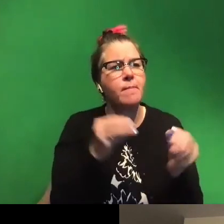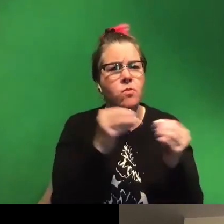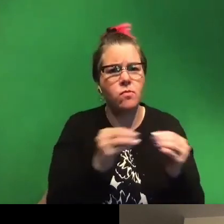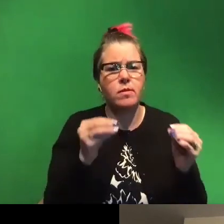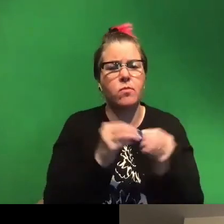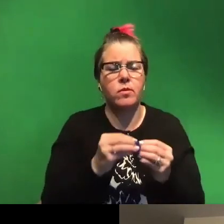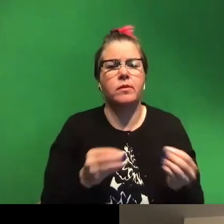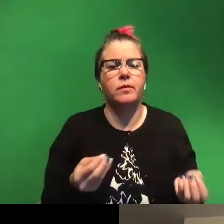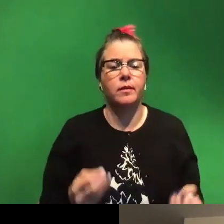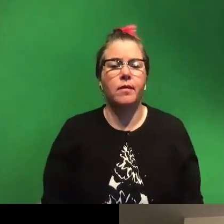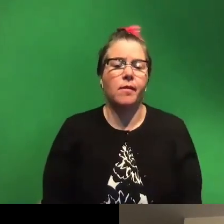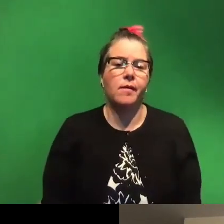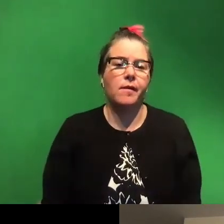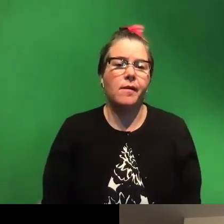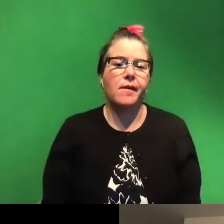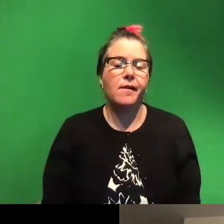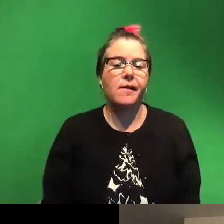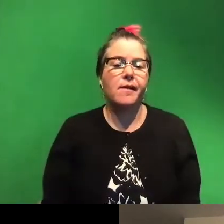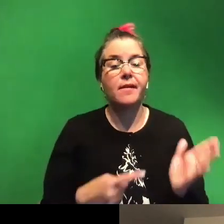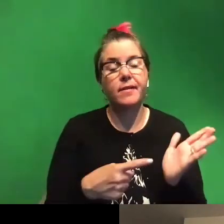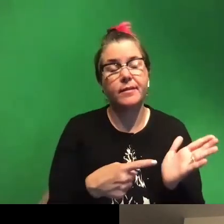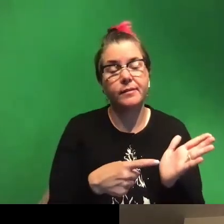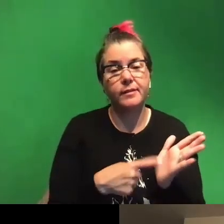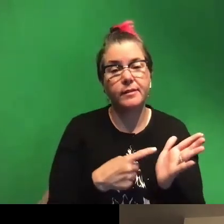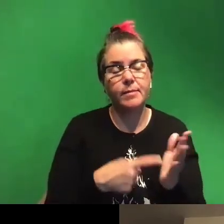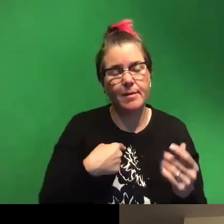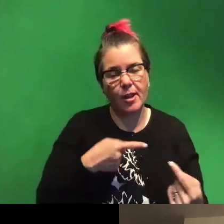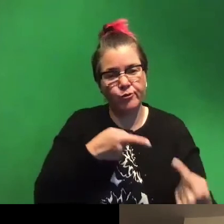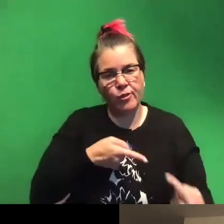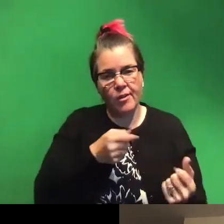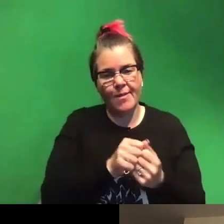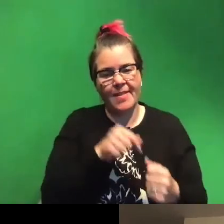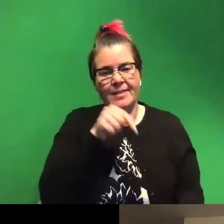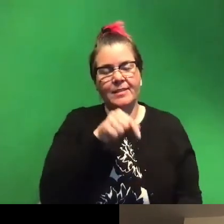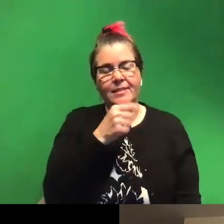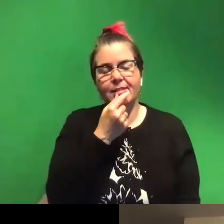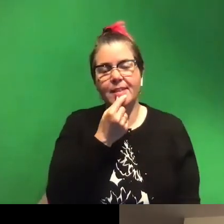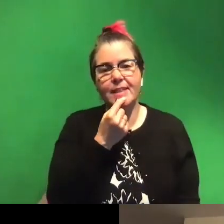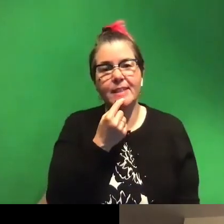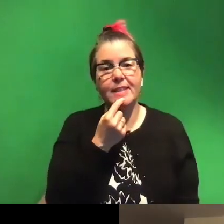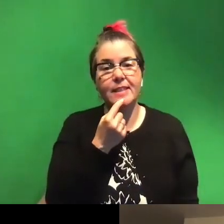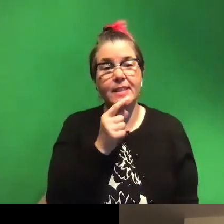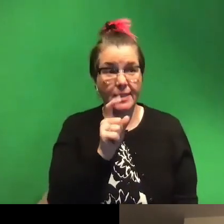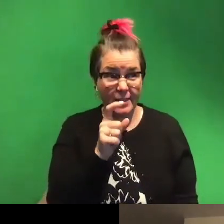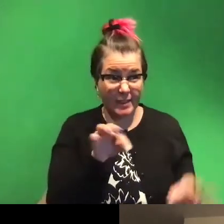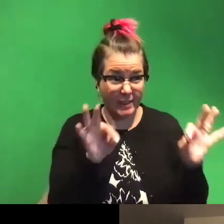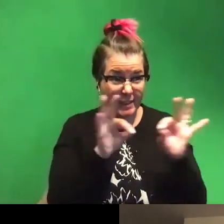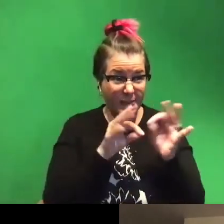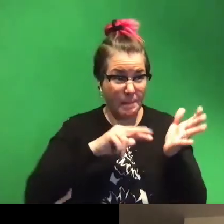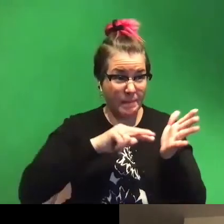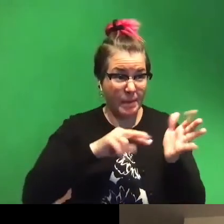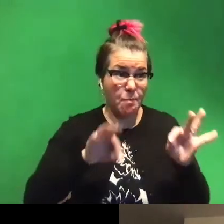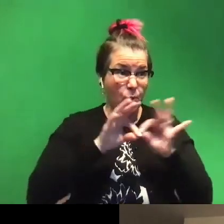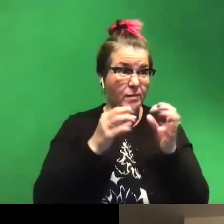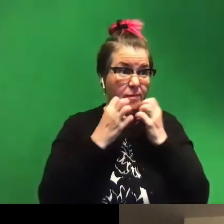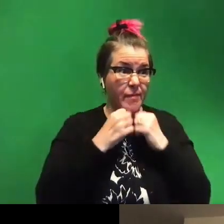and it's sometimes like I struggle with this. Like, is this meaningful to humanity? Like, do we